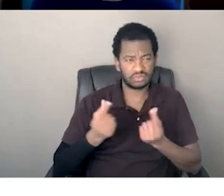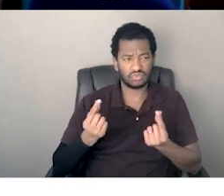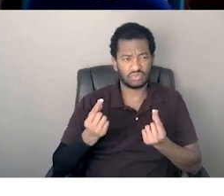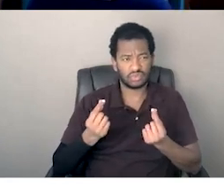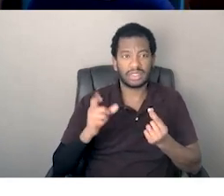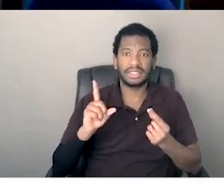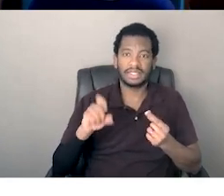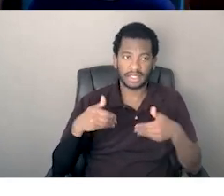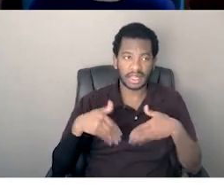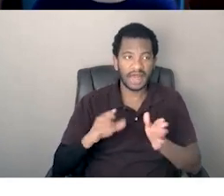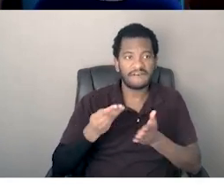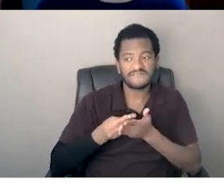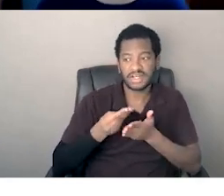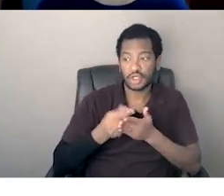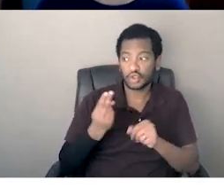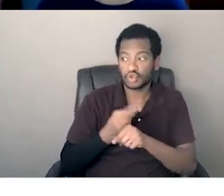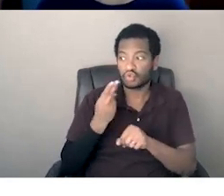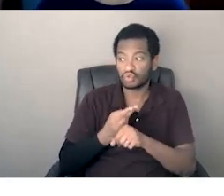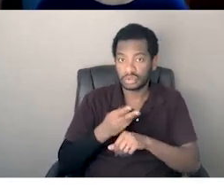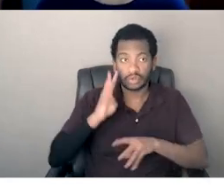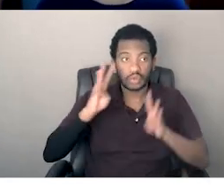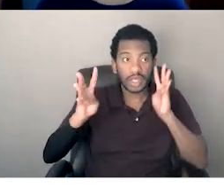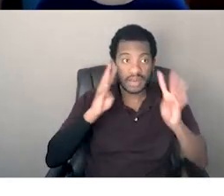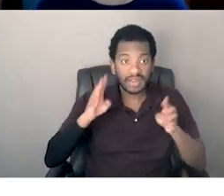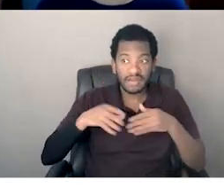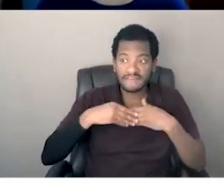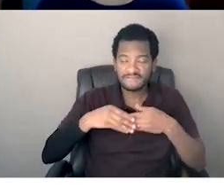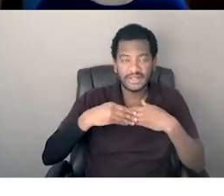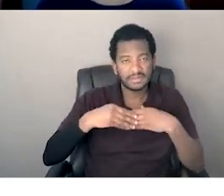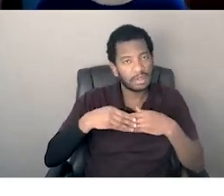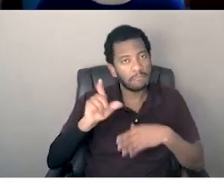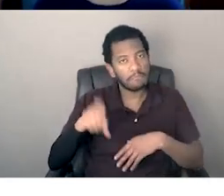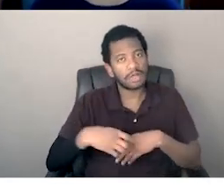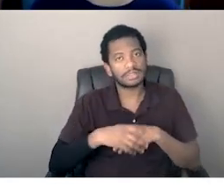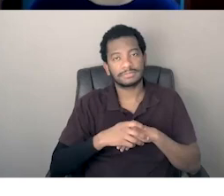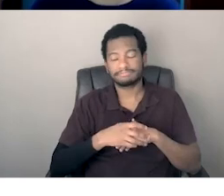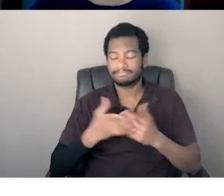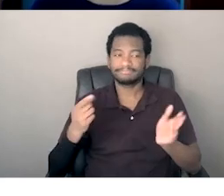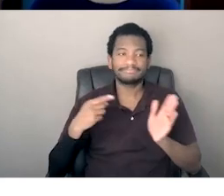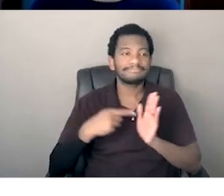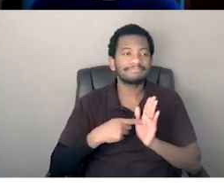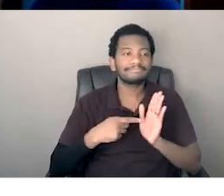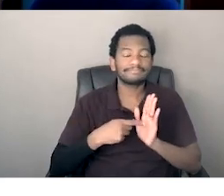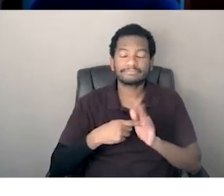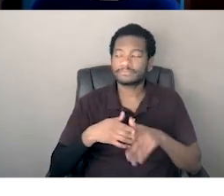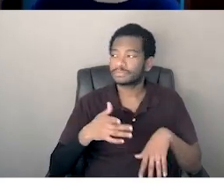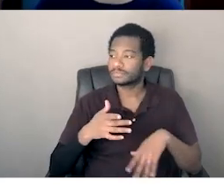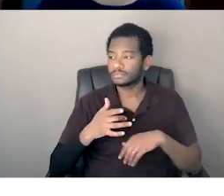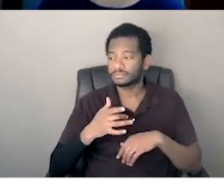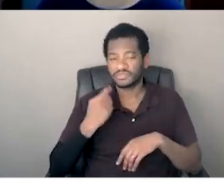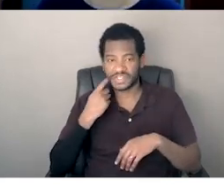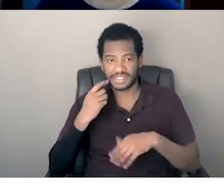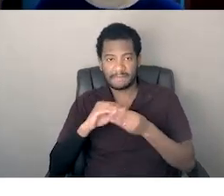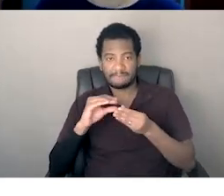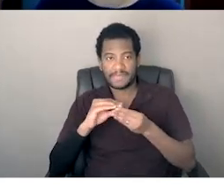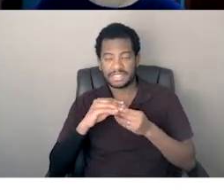used creatively and flexibly. So for that example earlier on around somebody having to